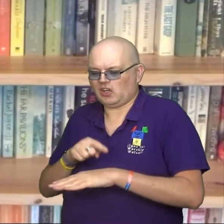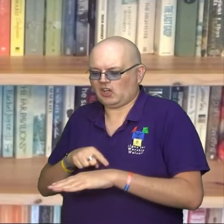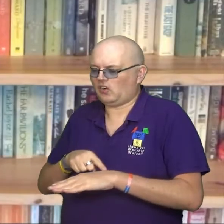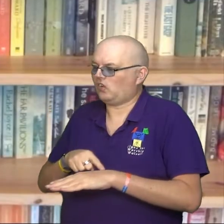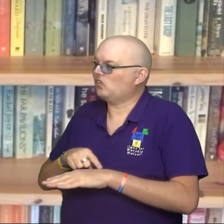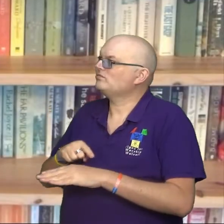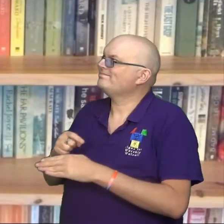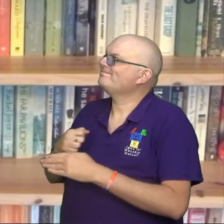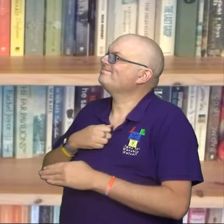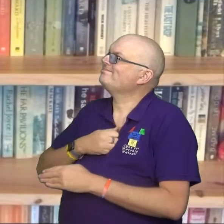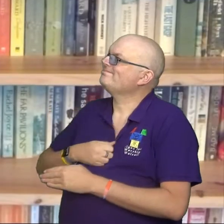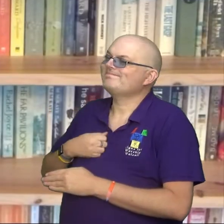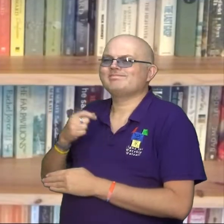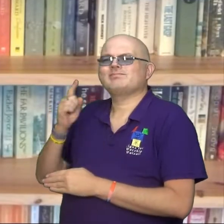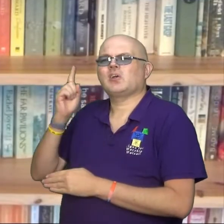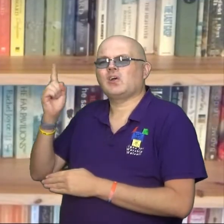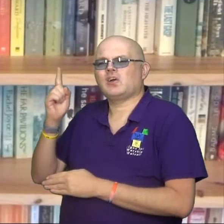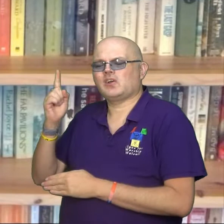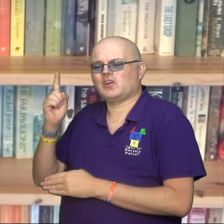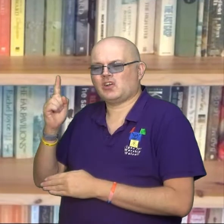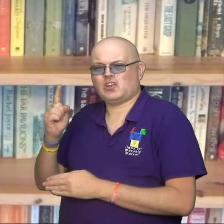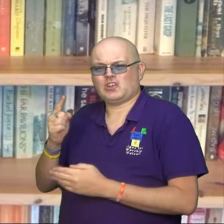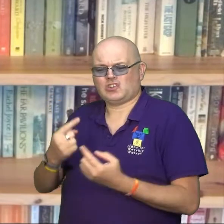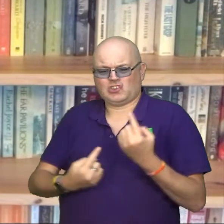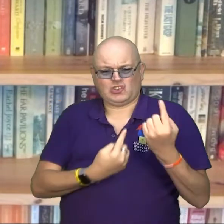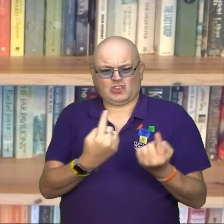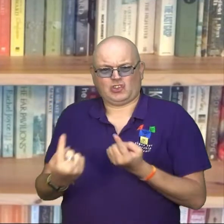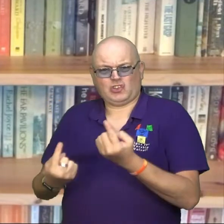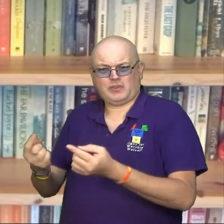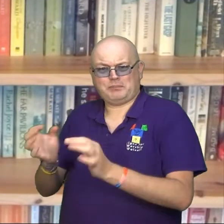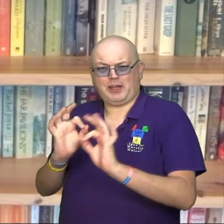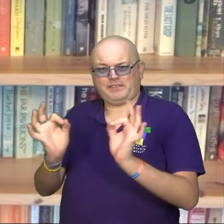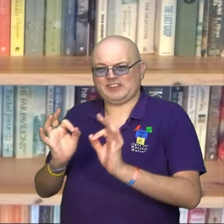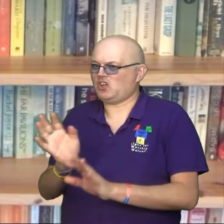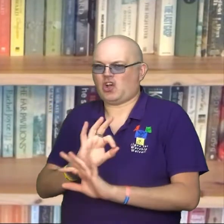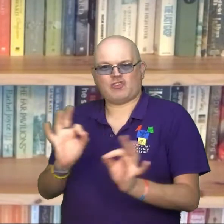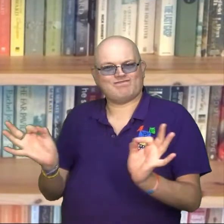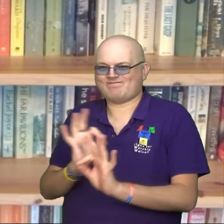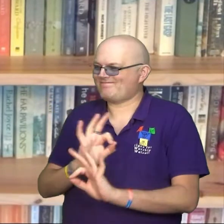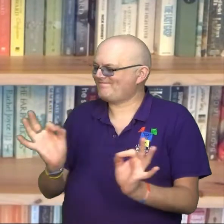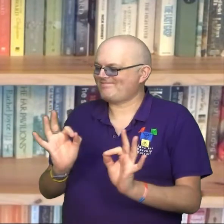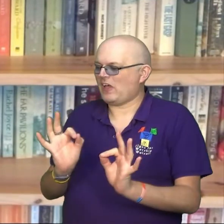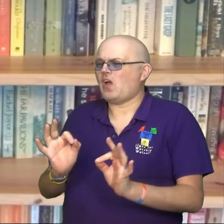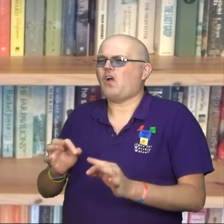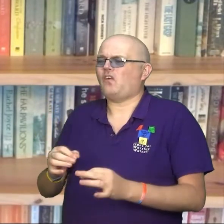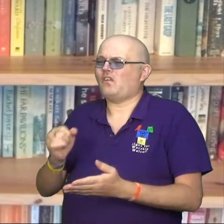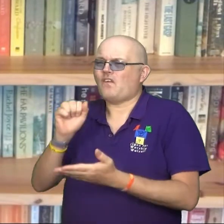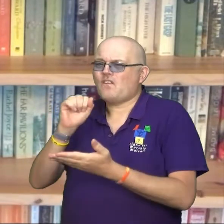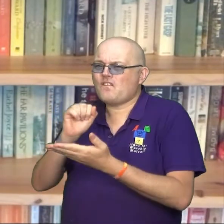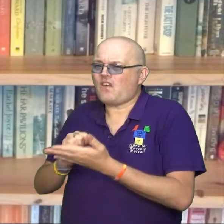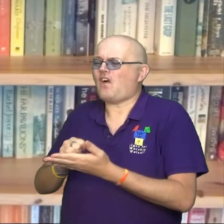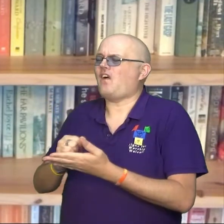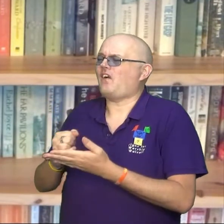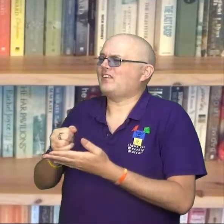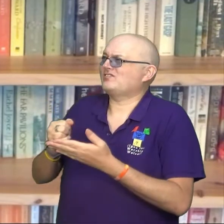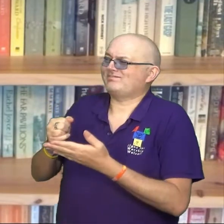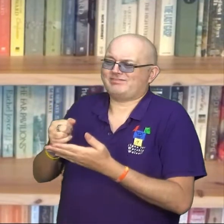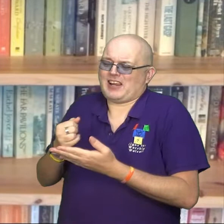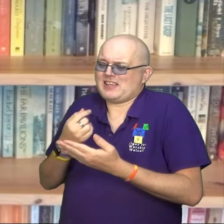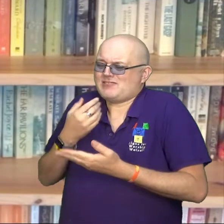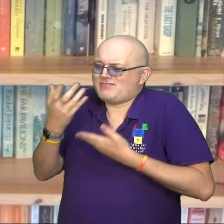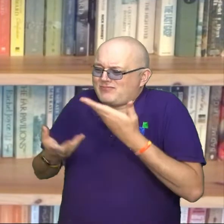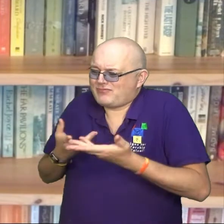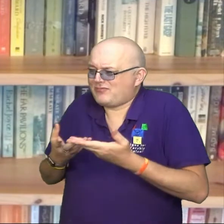We're coming now to a time where we say sorry to God. None of us are perfect. We all say and do things that are